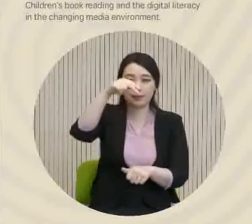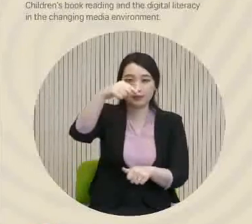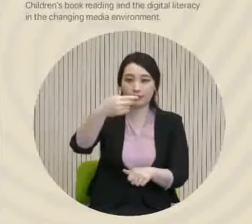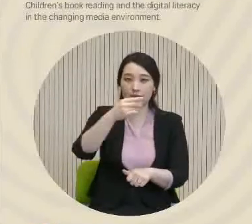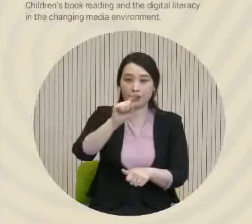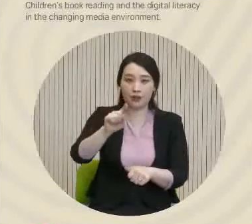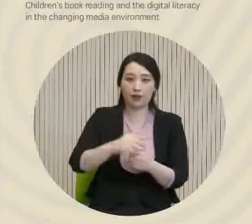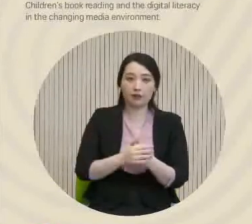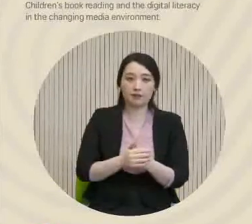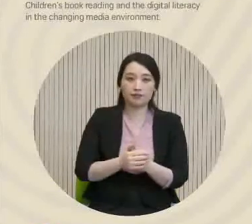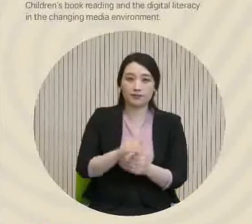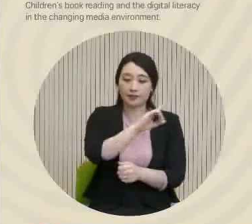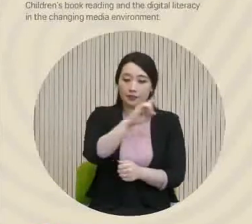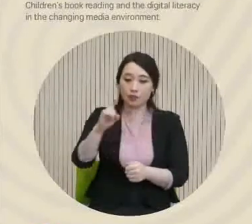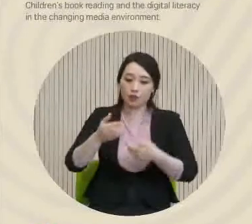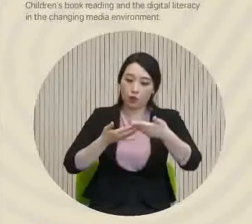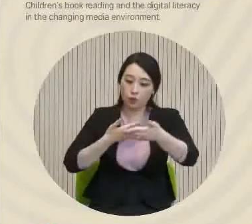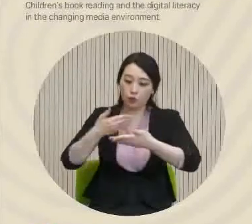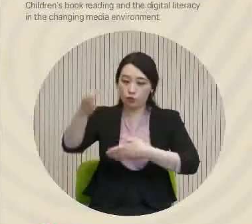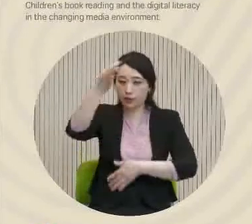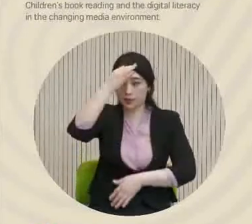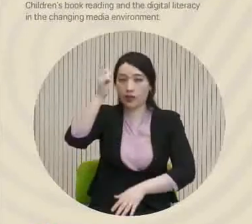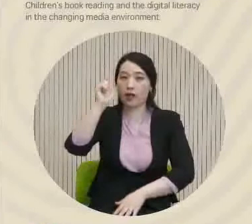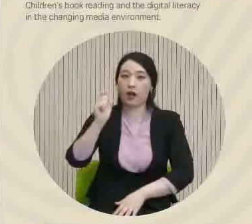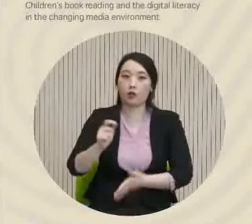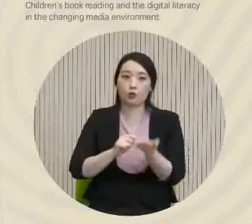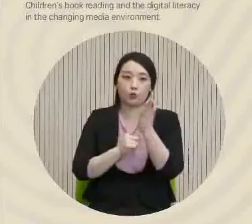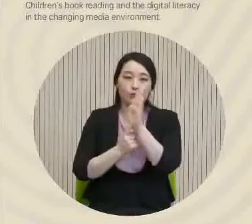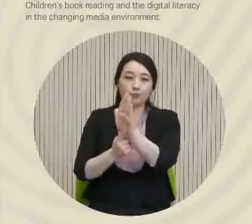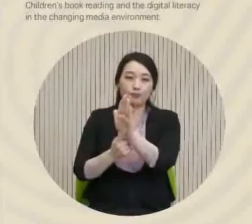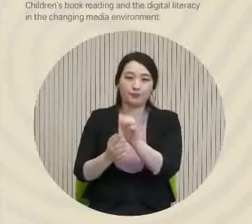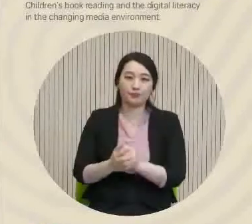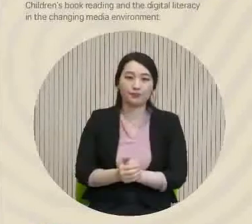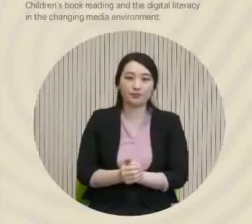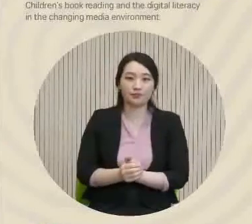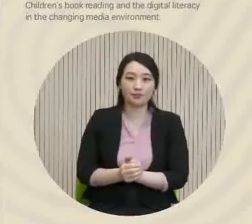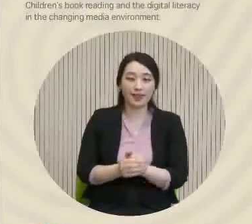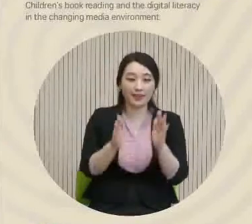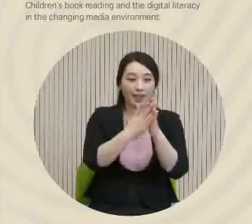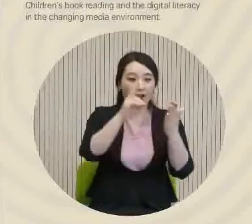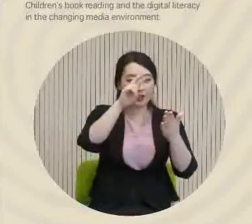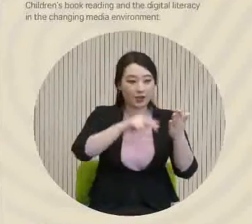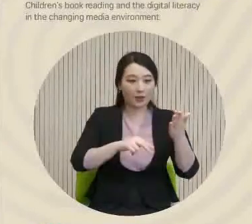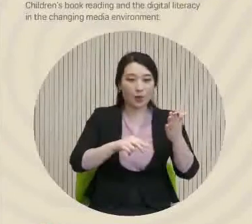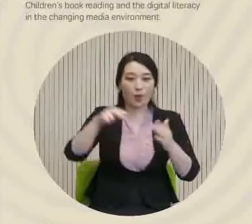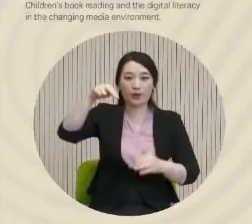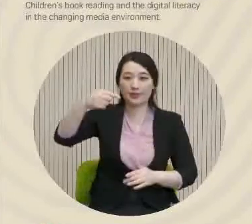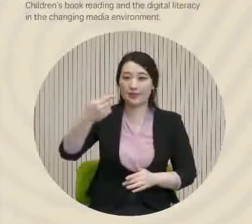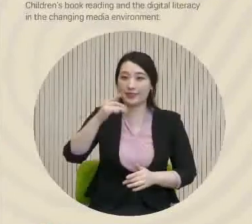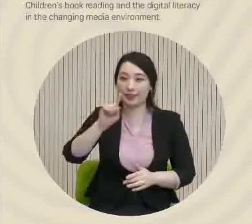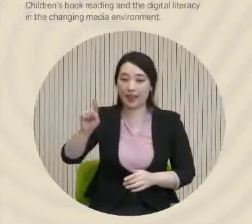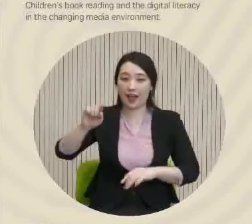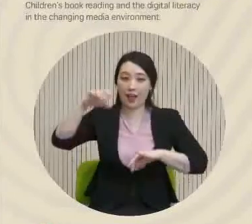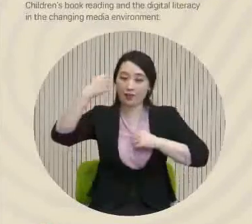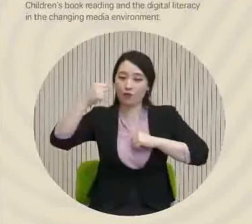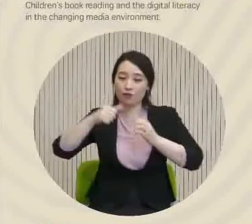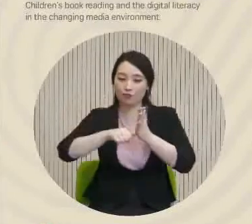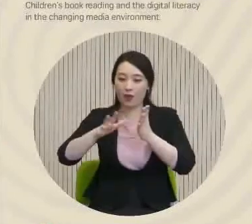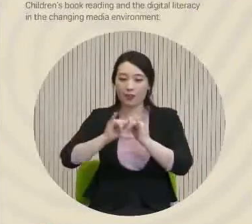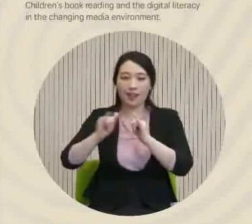service Instagram. So it emphasizes the function of the sharings. So it means that you can post